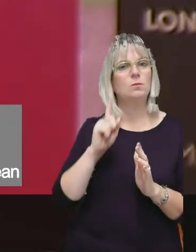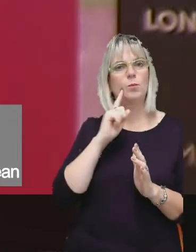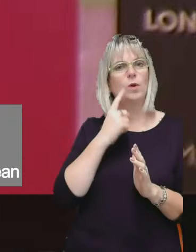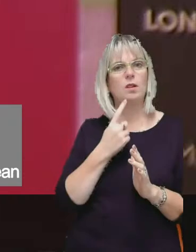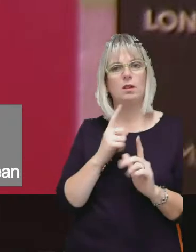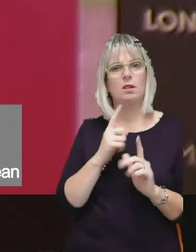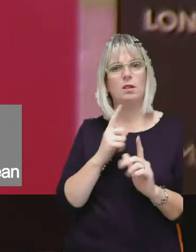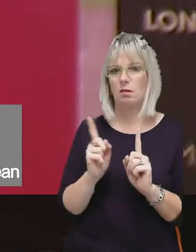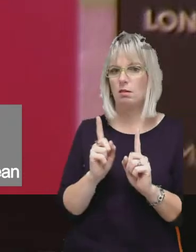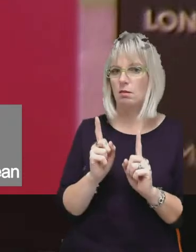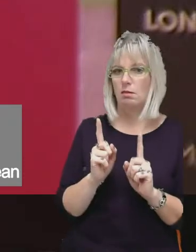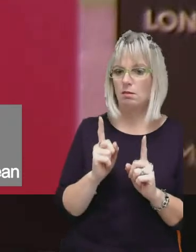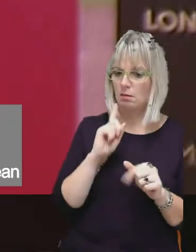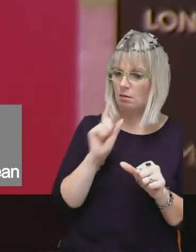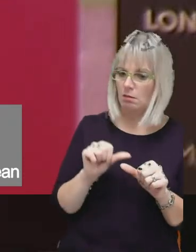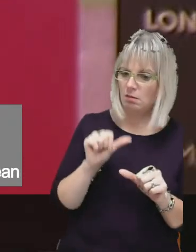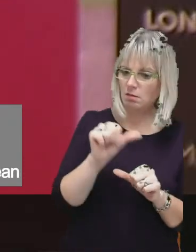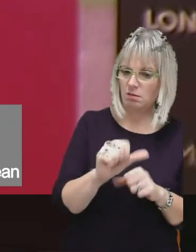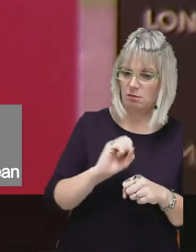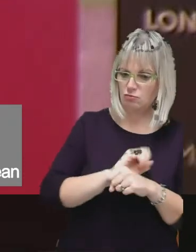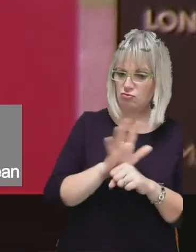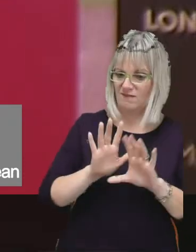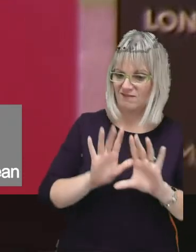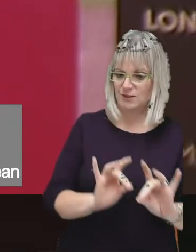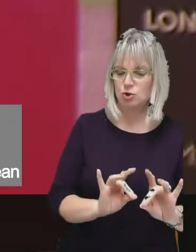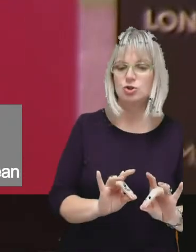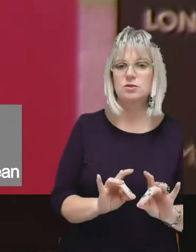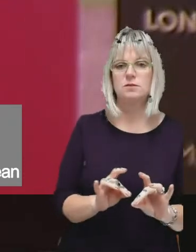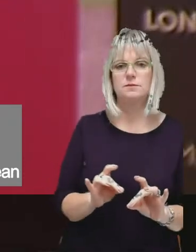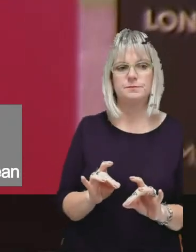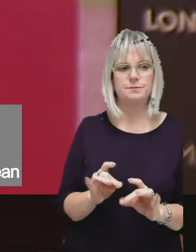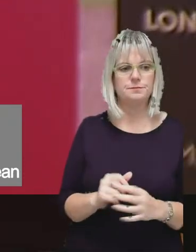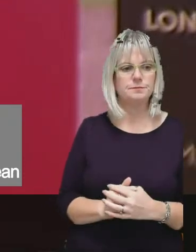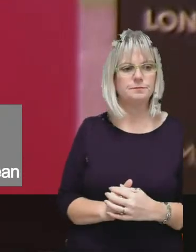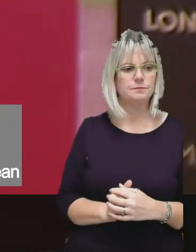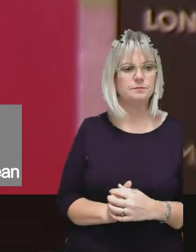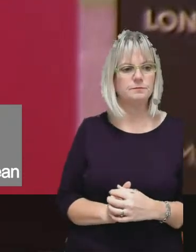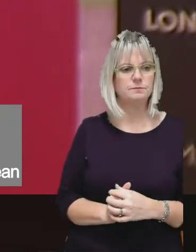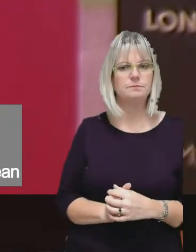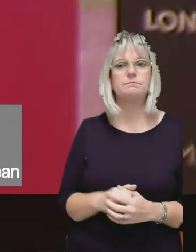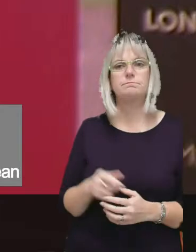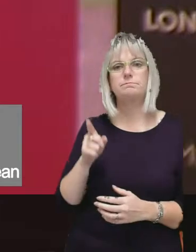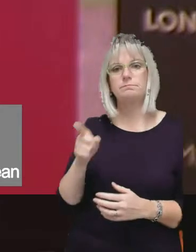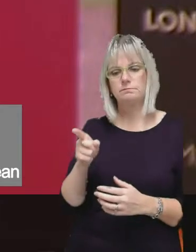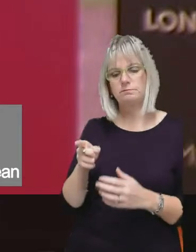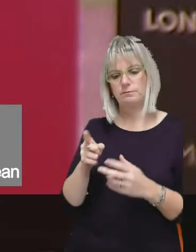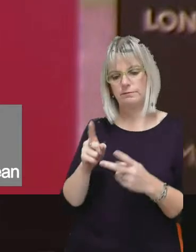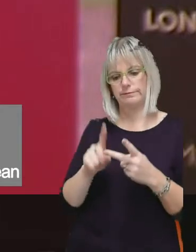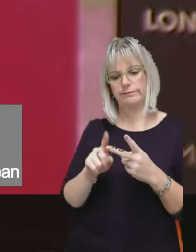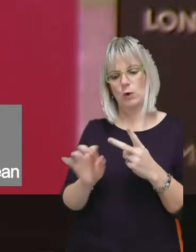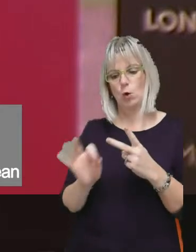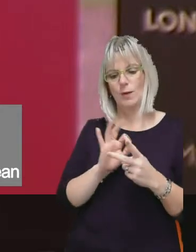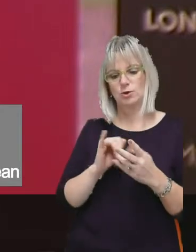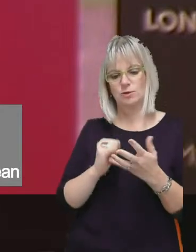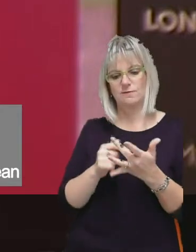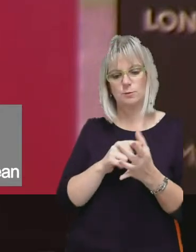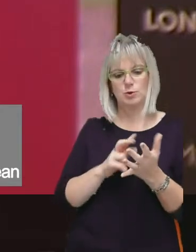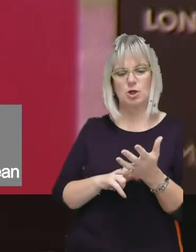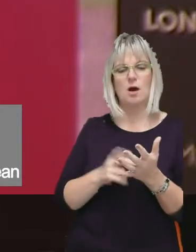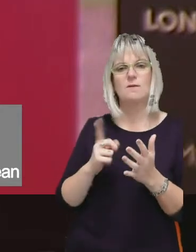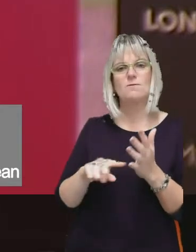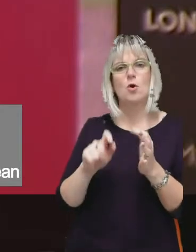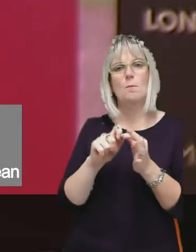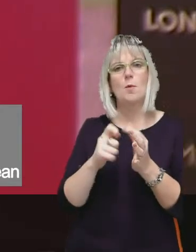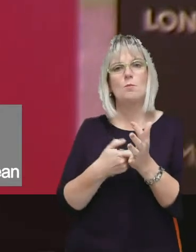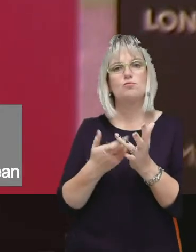from Sean Brady from Bromley. And the last question I have here